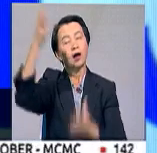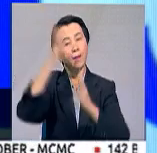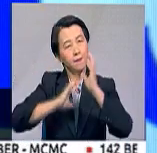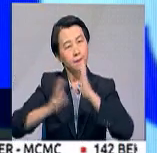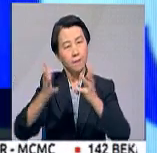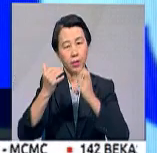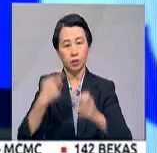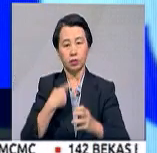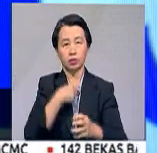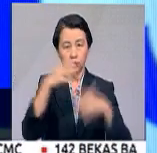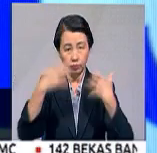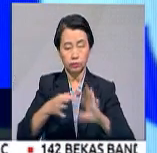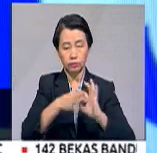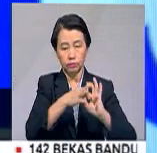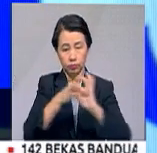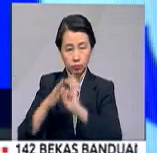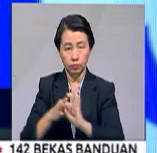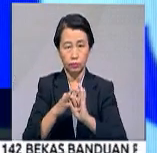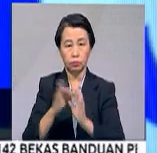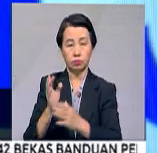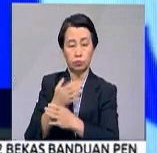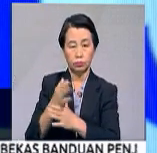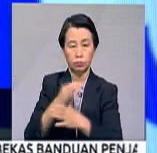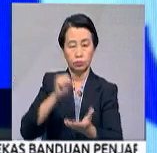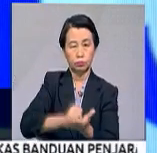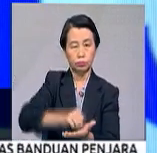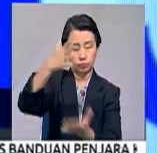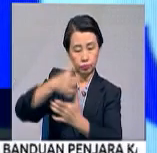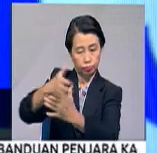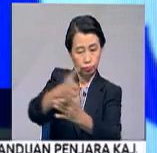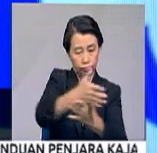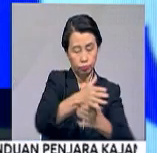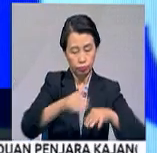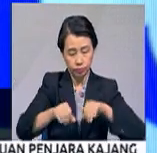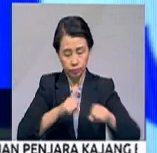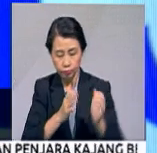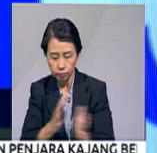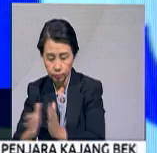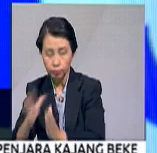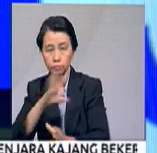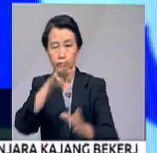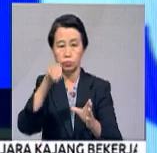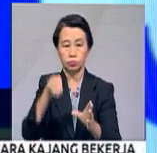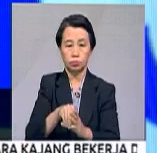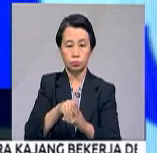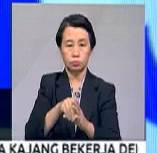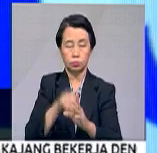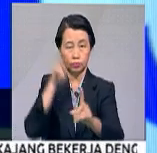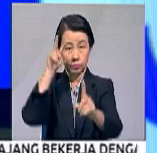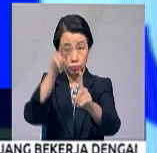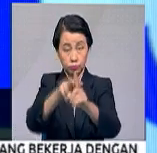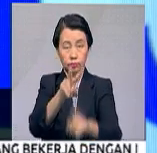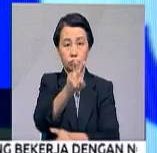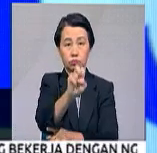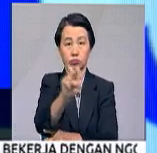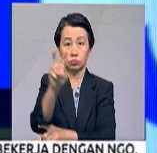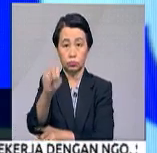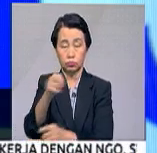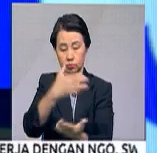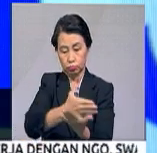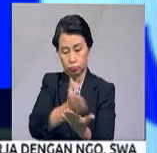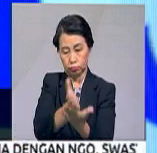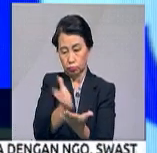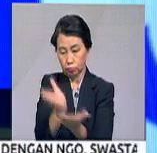have incorporated the shared prosperity strategies into our recent 2020 budget, and